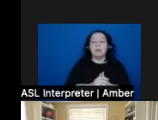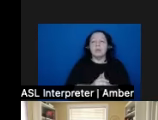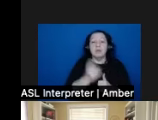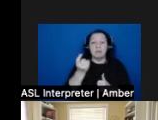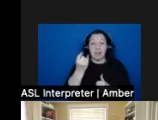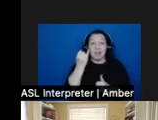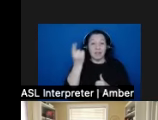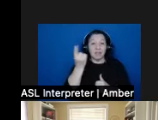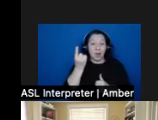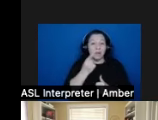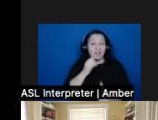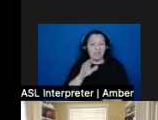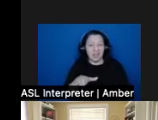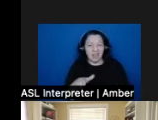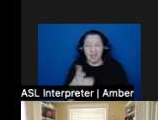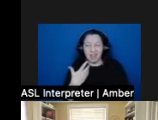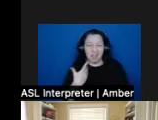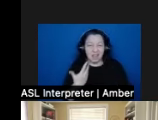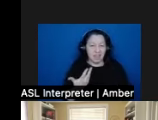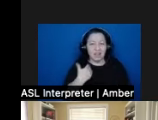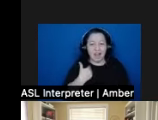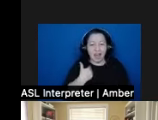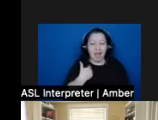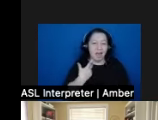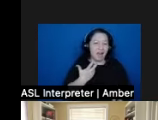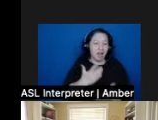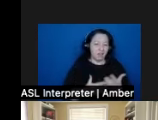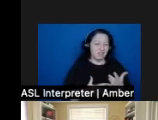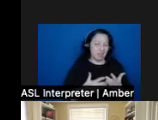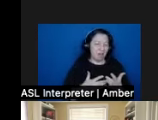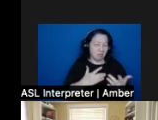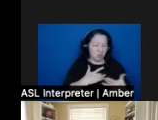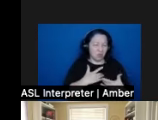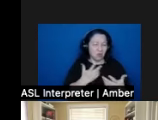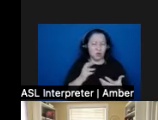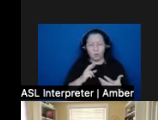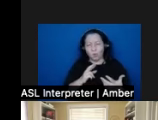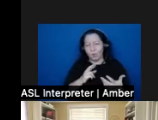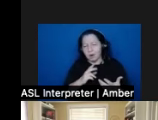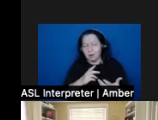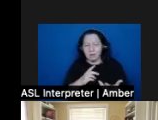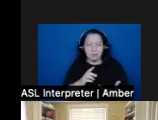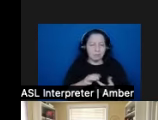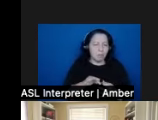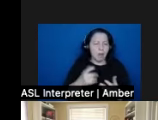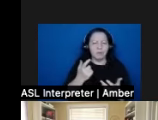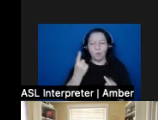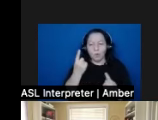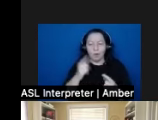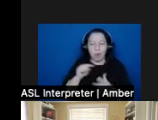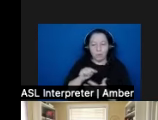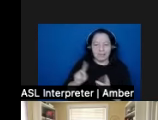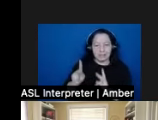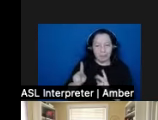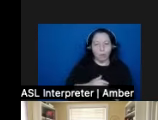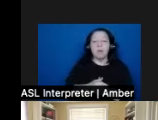feedback on these different folks that you've referred them to, I think that's helpful to process that. It may warrant